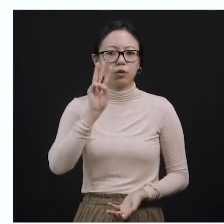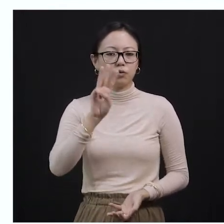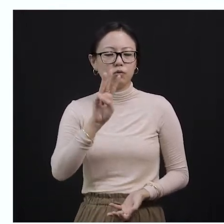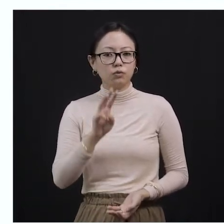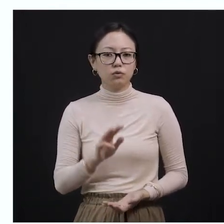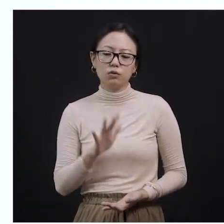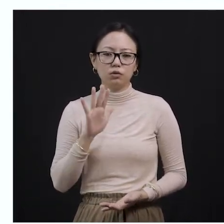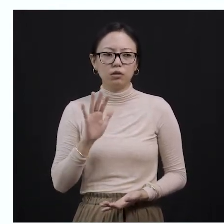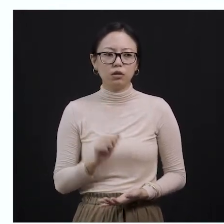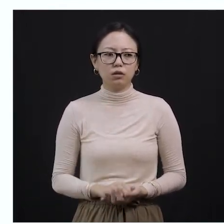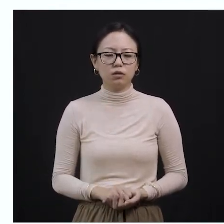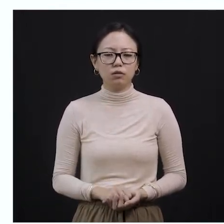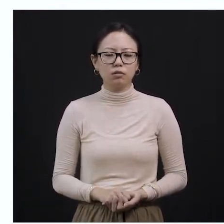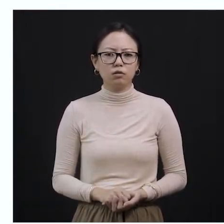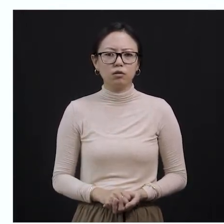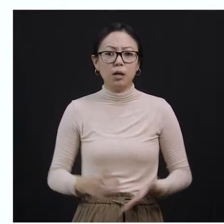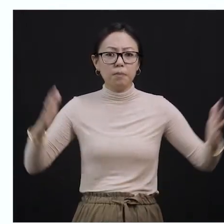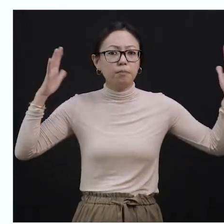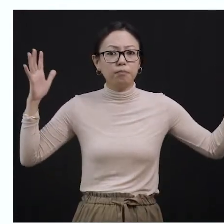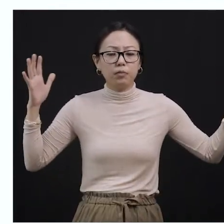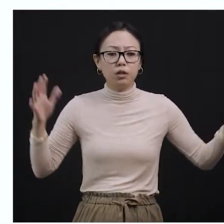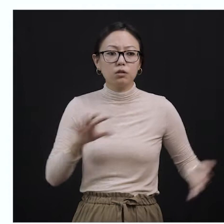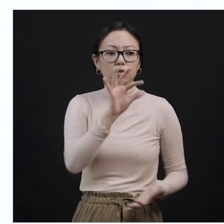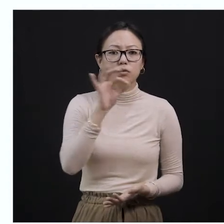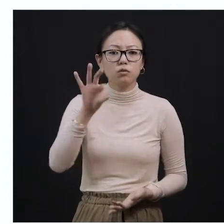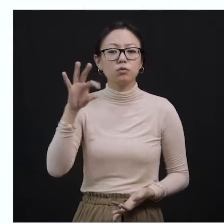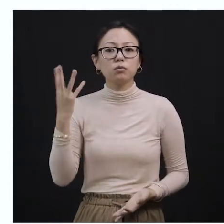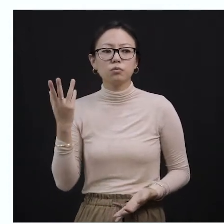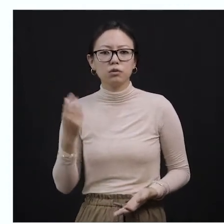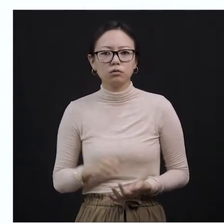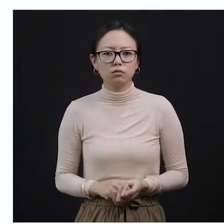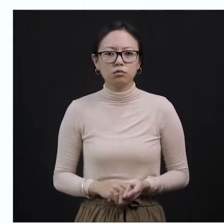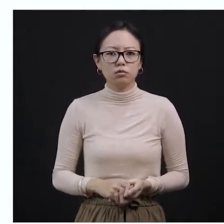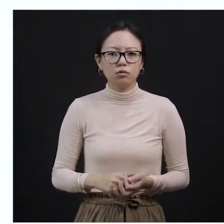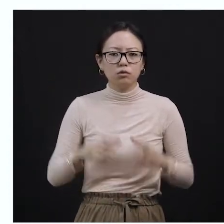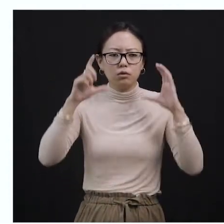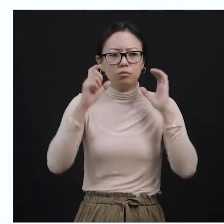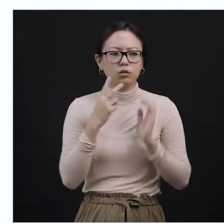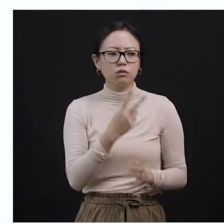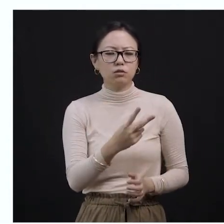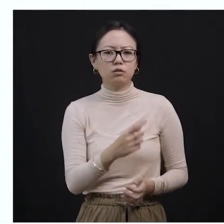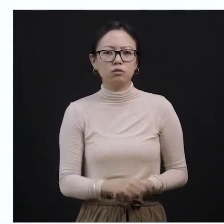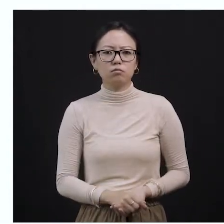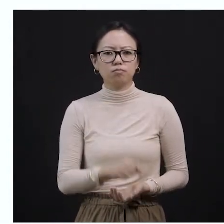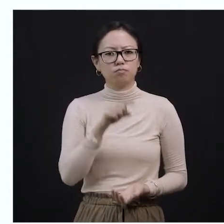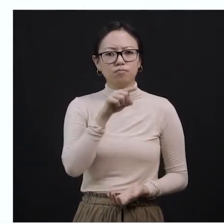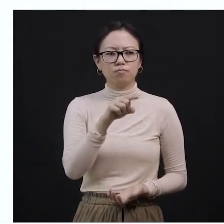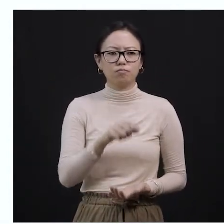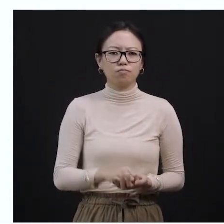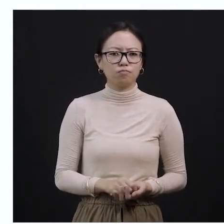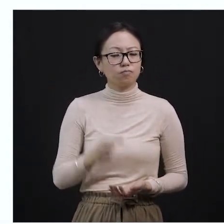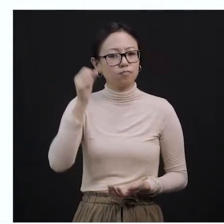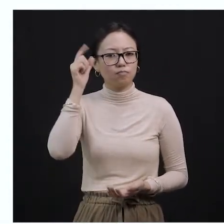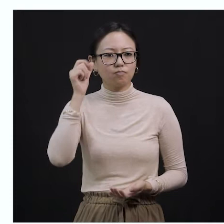here and we have to identify which is the biggest, right? So when you look at this picture, you can easily identify